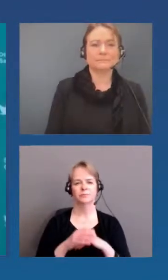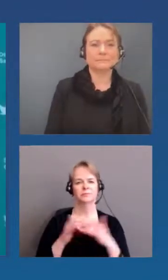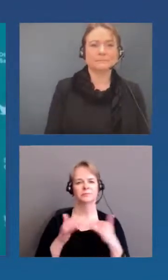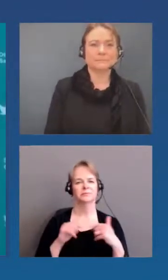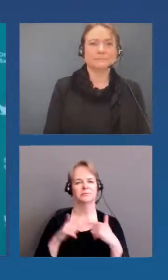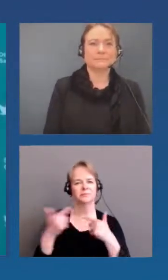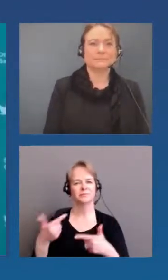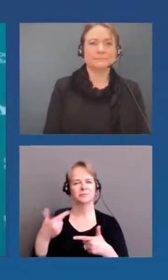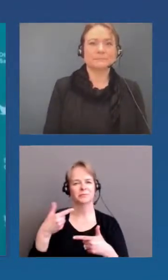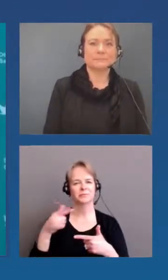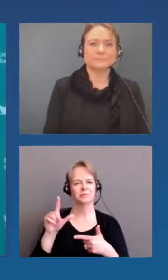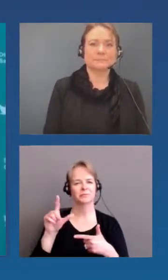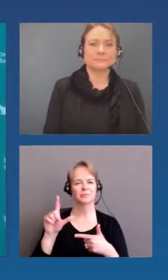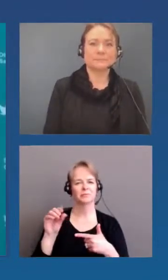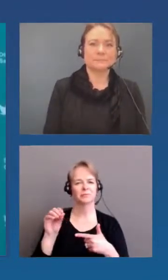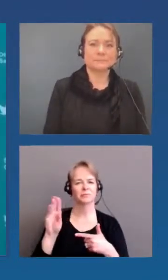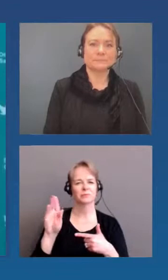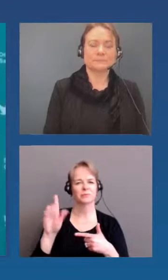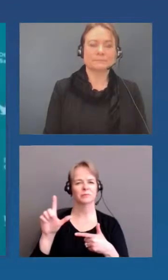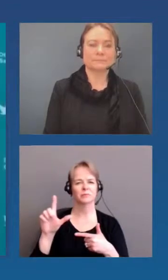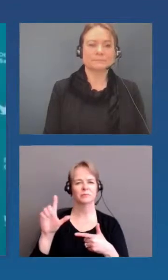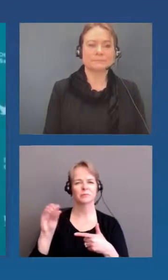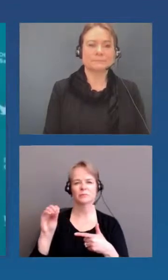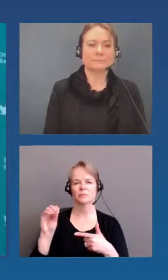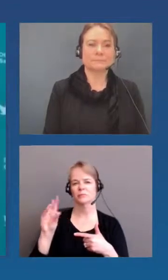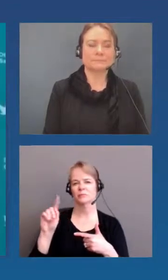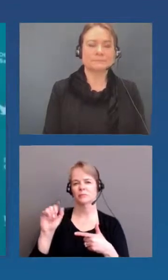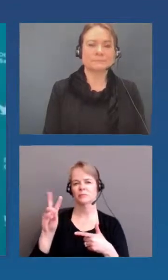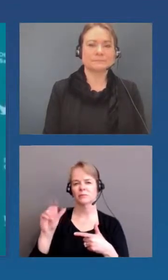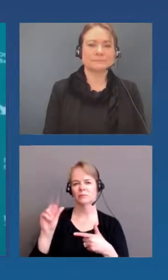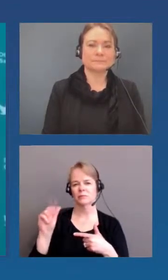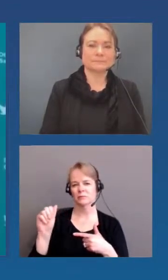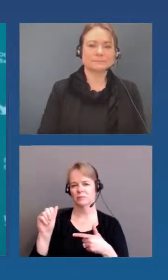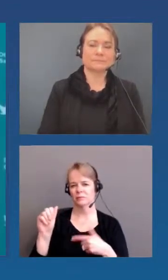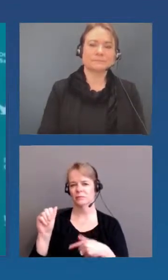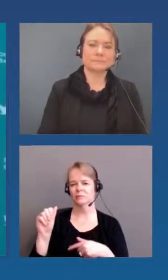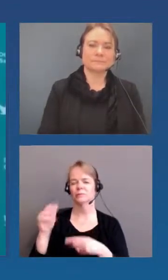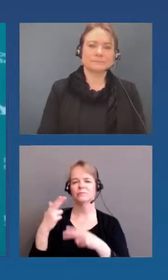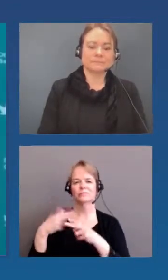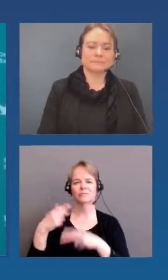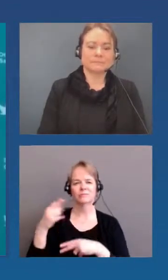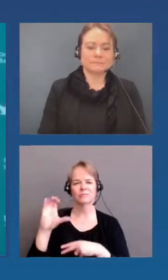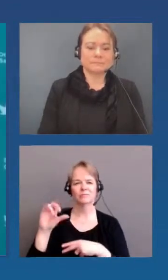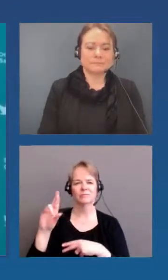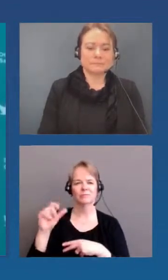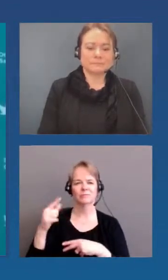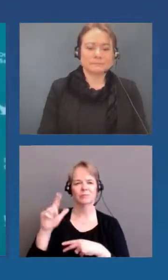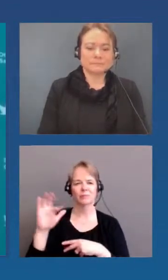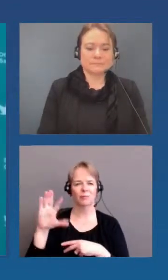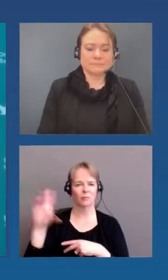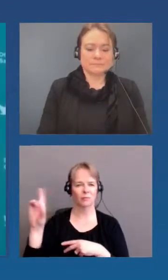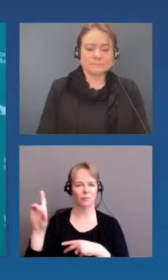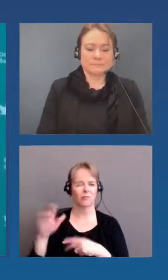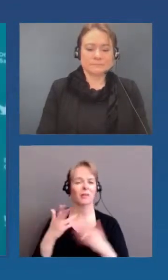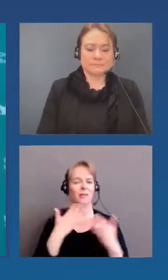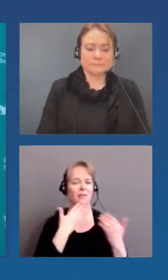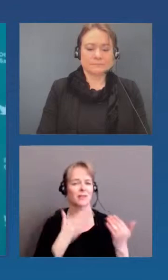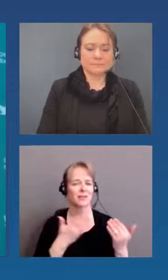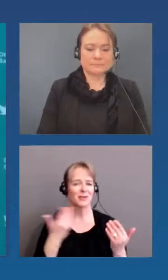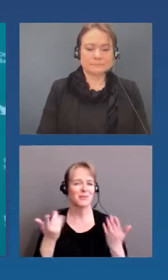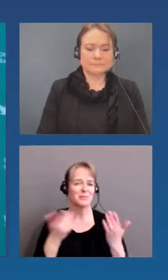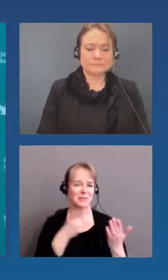Craig Lord. Craig? Thanks very much. You may have just said a little bit of this in French,